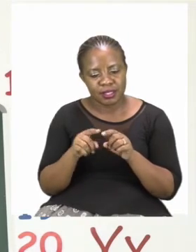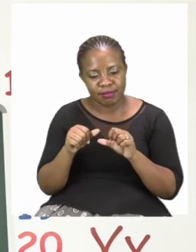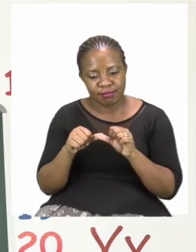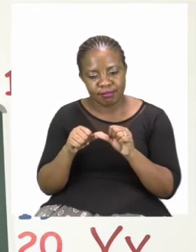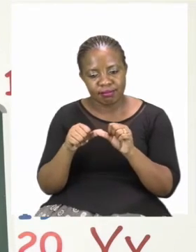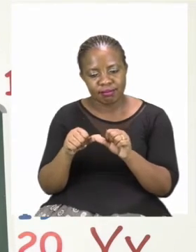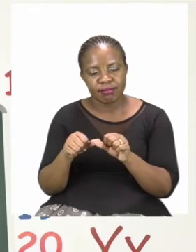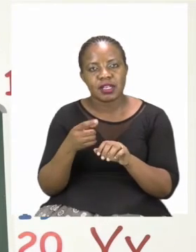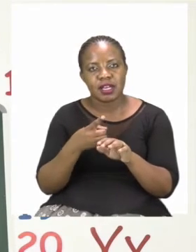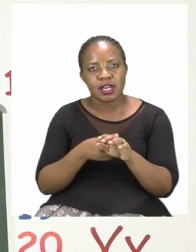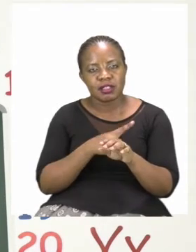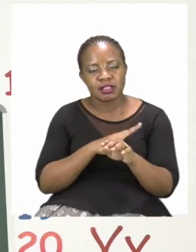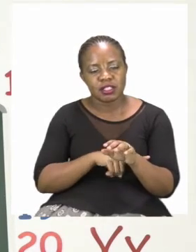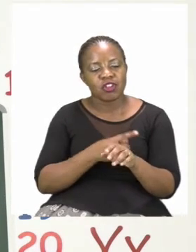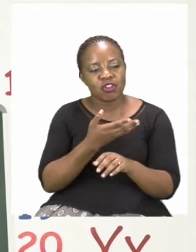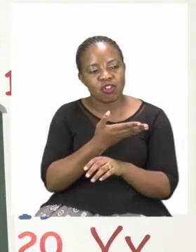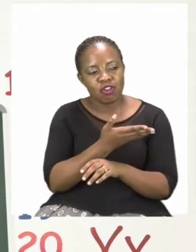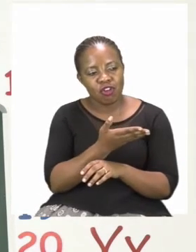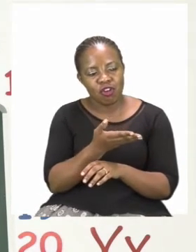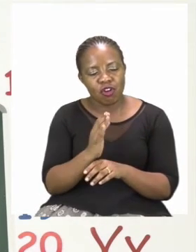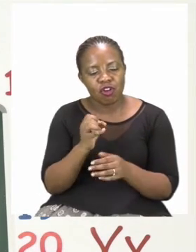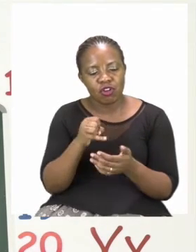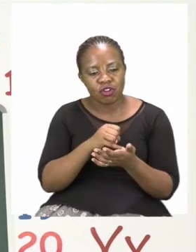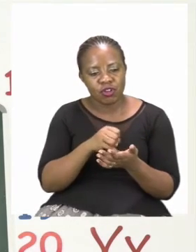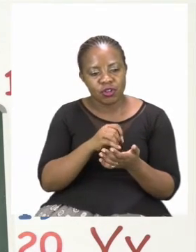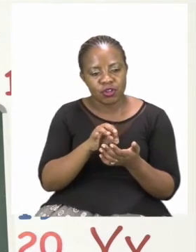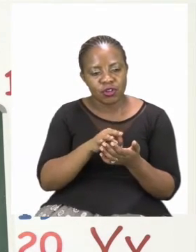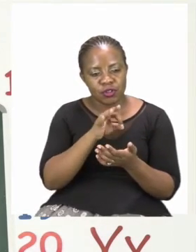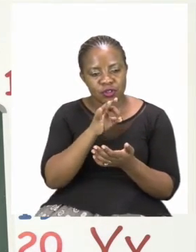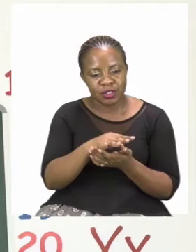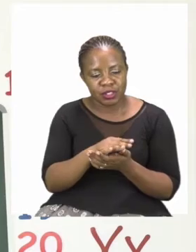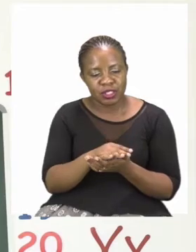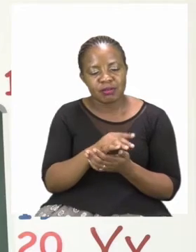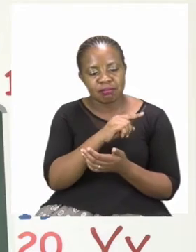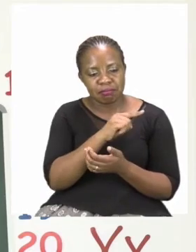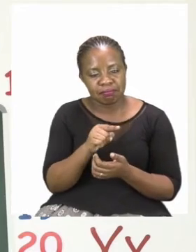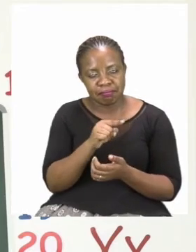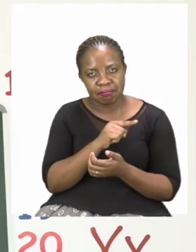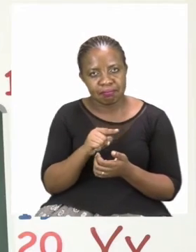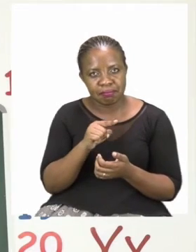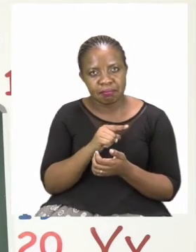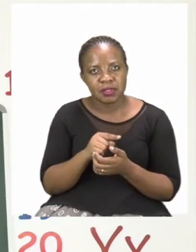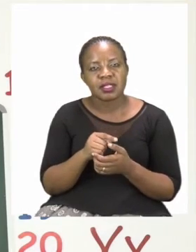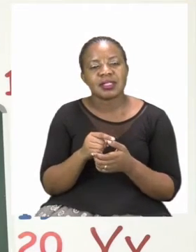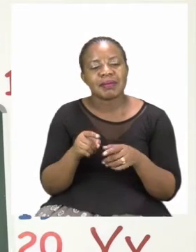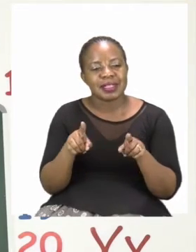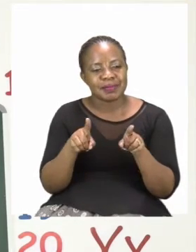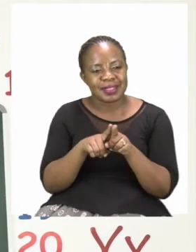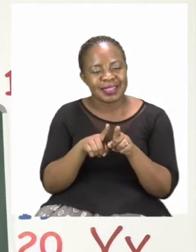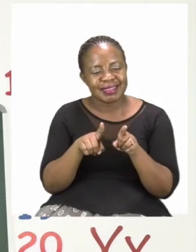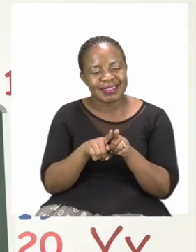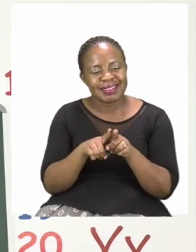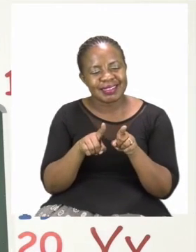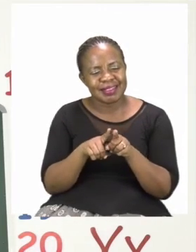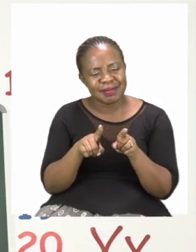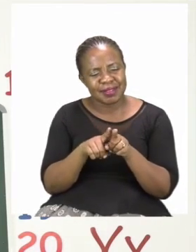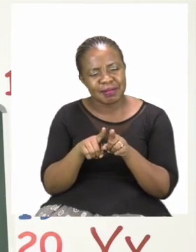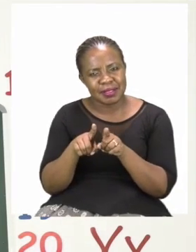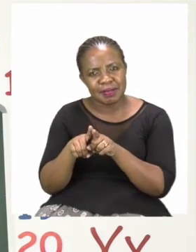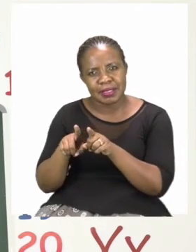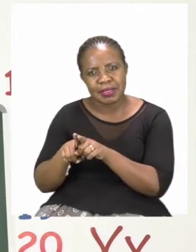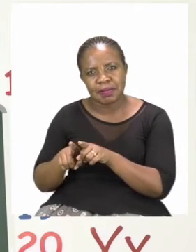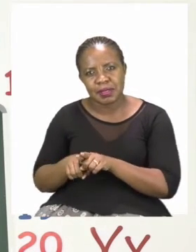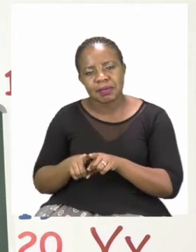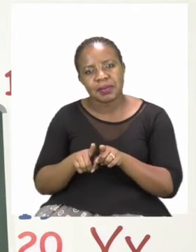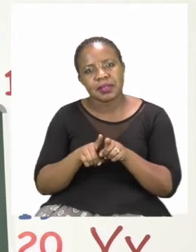Remember, boys and girls, our seeds need to be equal. So once you give to one pot, you must